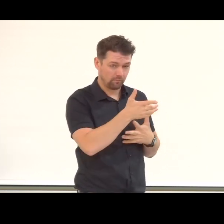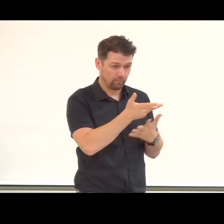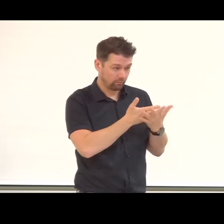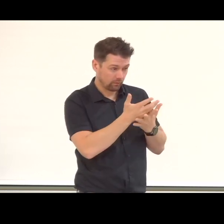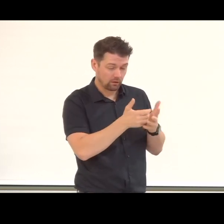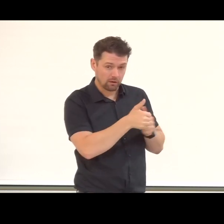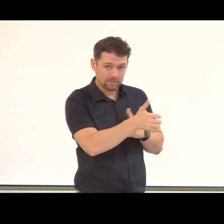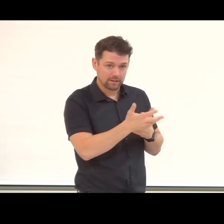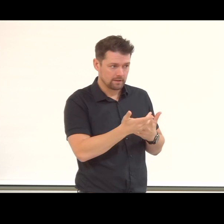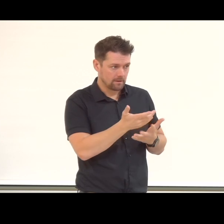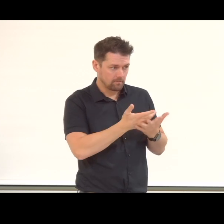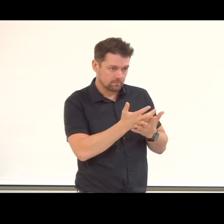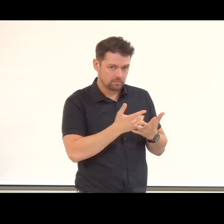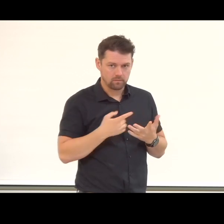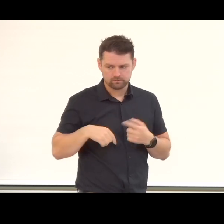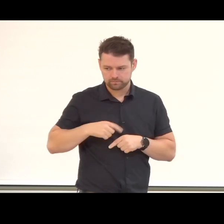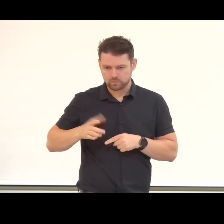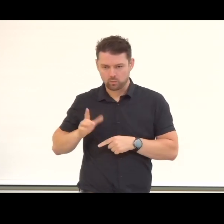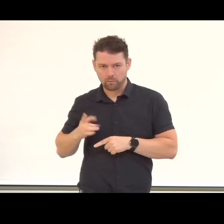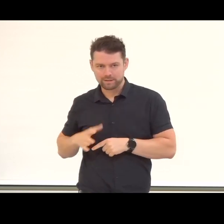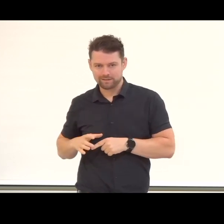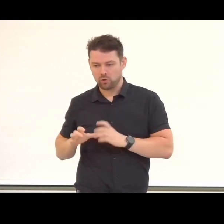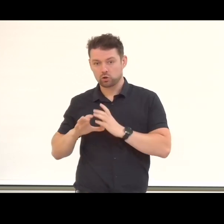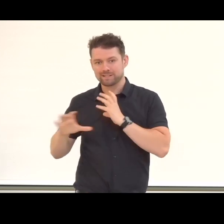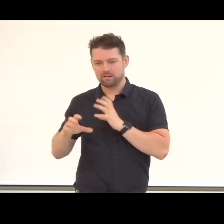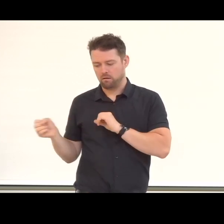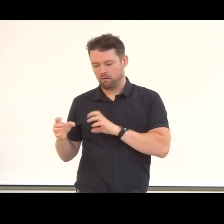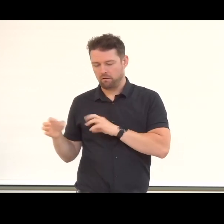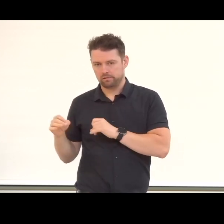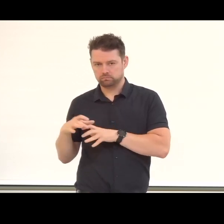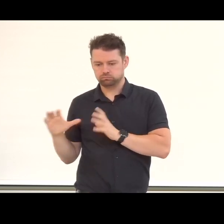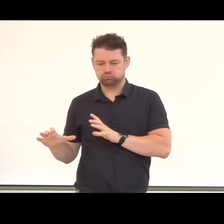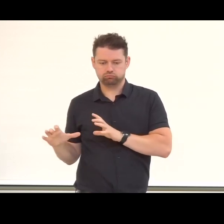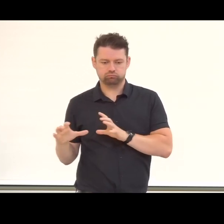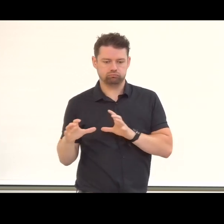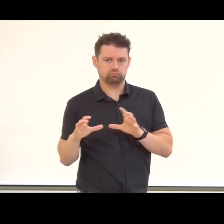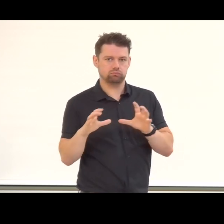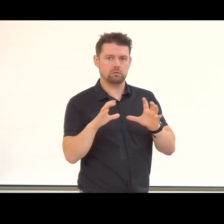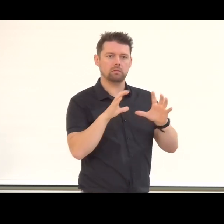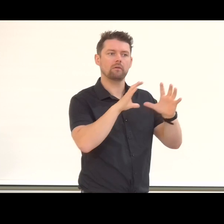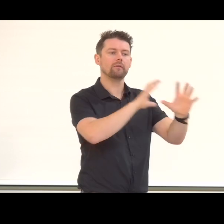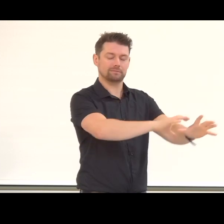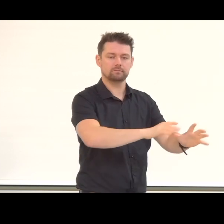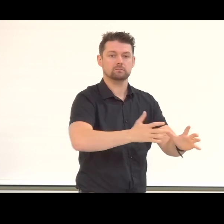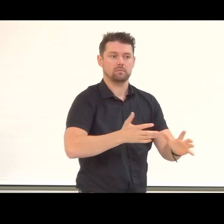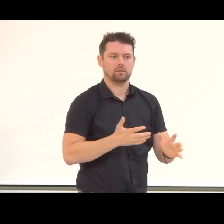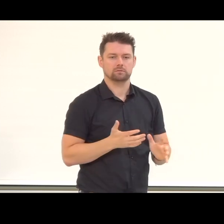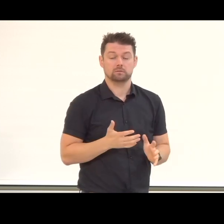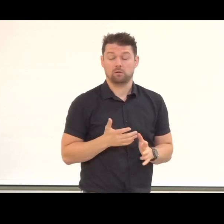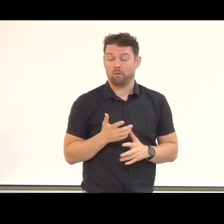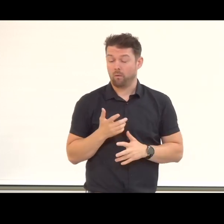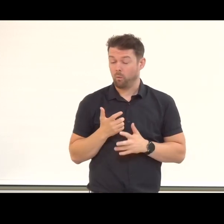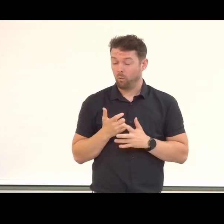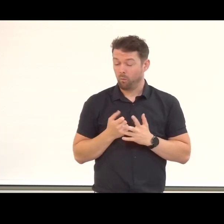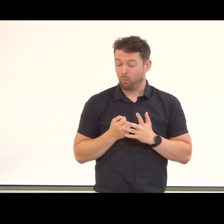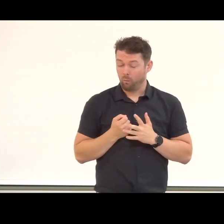into containers, or we put it into the containers also, and then it gets shipped with a lot of backup time, because the worst case that can happen, and it almost happened to us